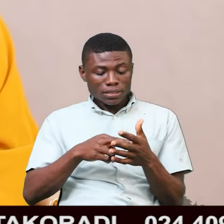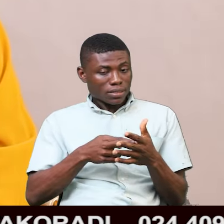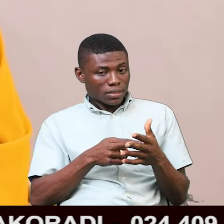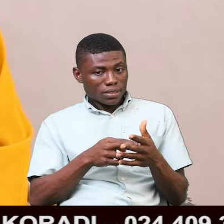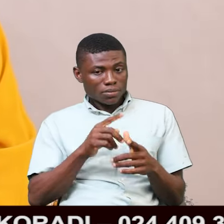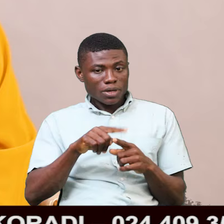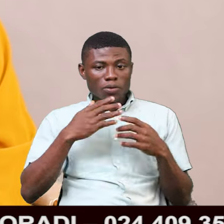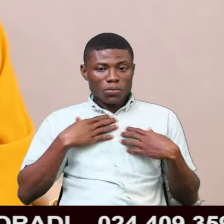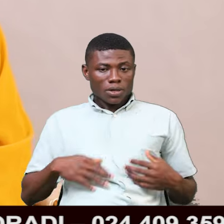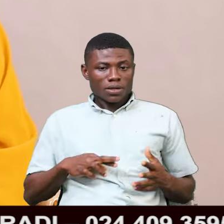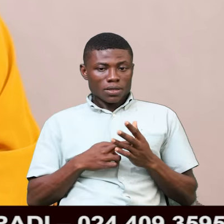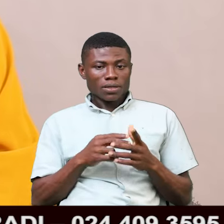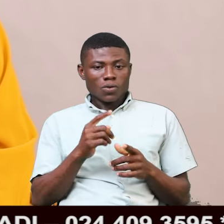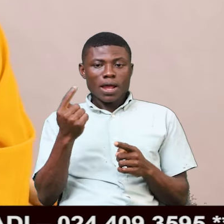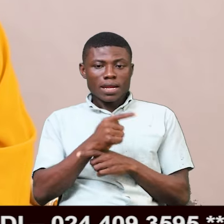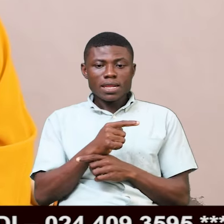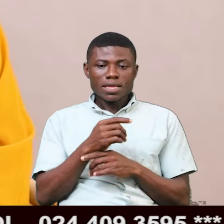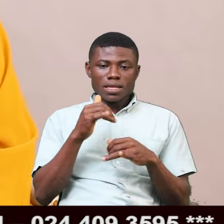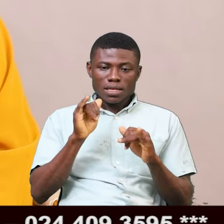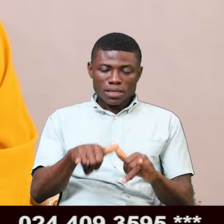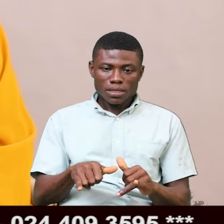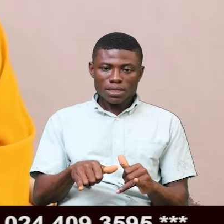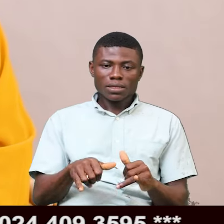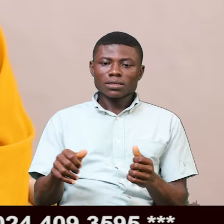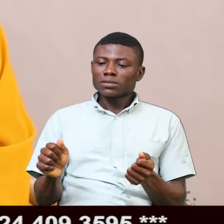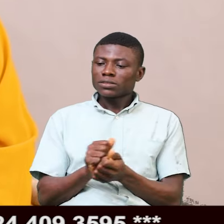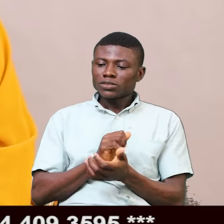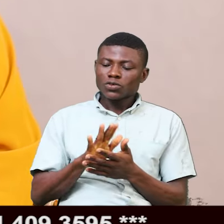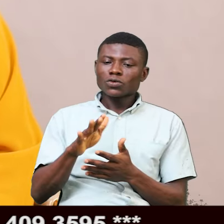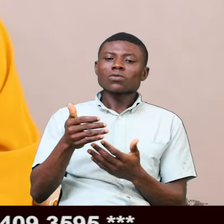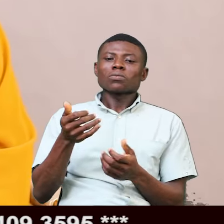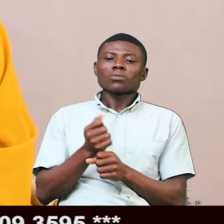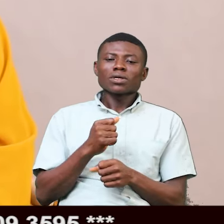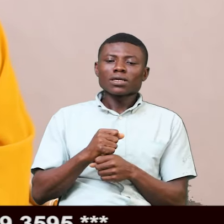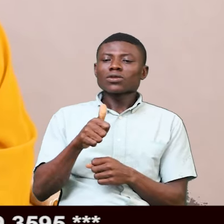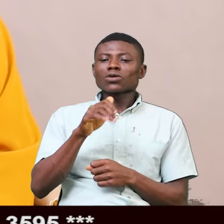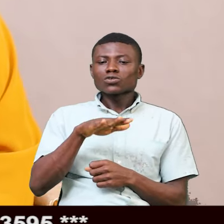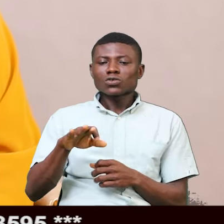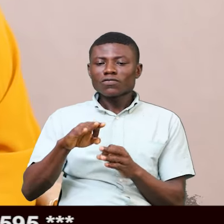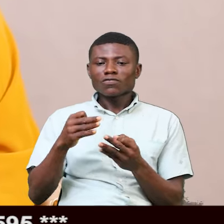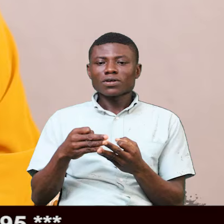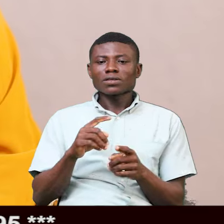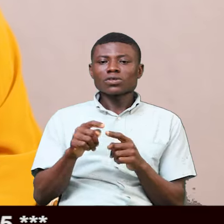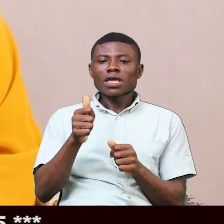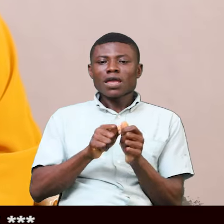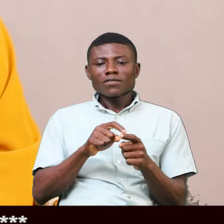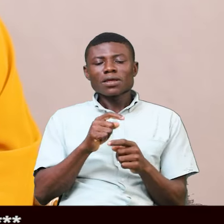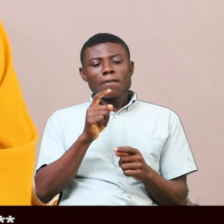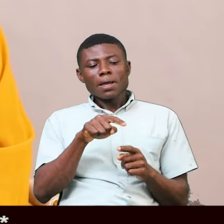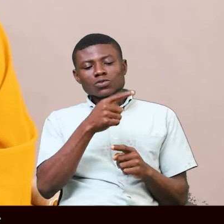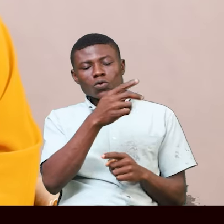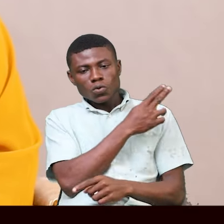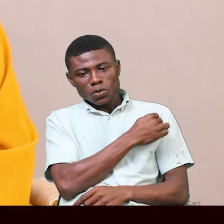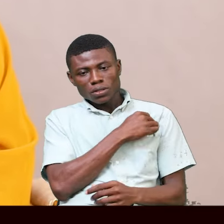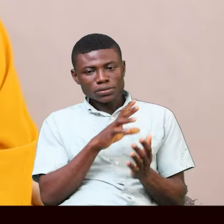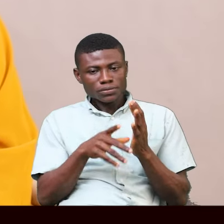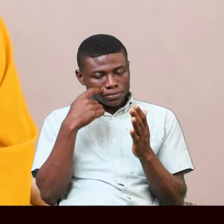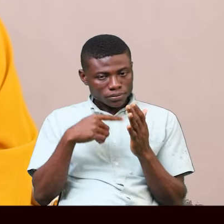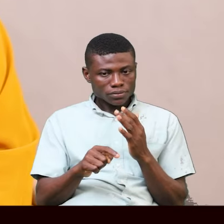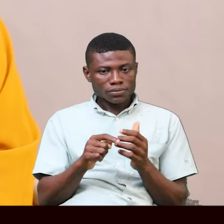pedu an kọ maintenance da ku break it down wa hawire wa haw kunu wa haw ma eti kọ kwaye routine check obehwehwe